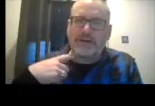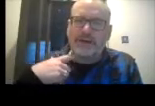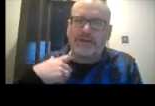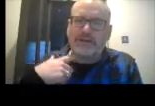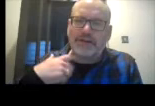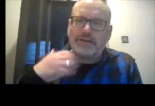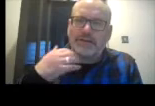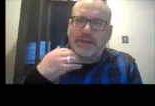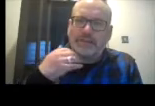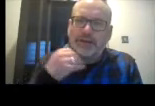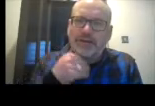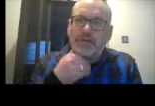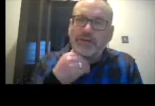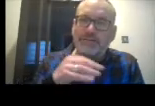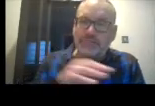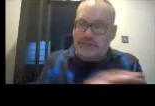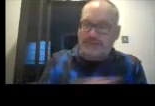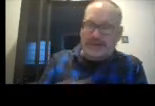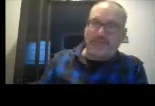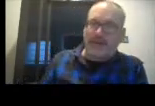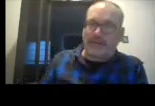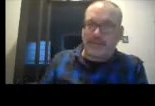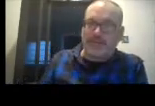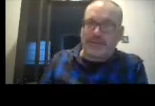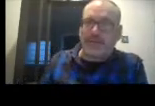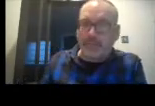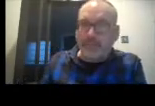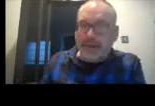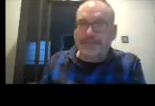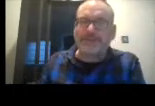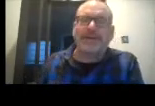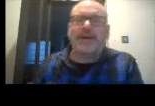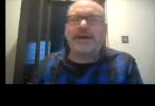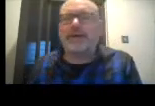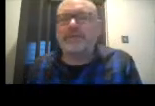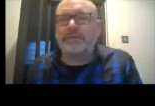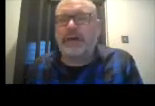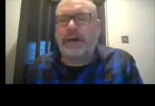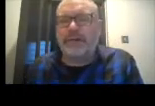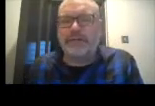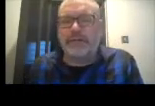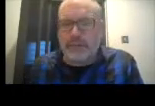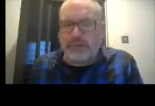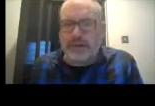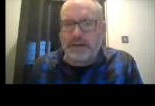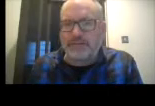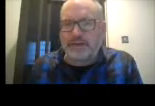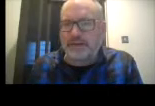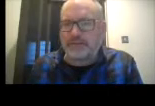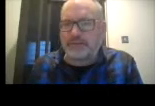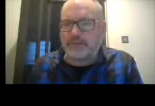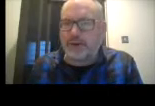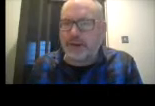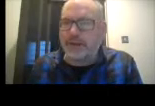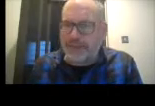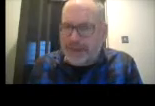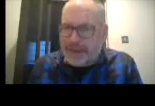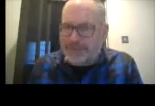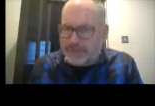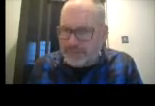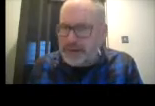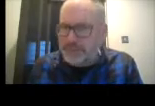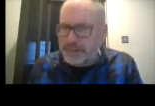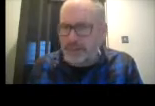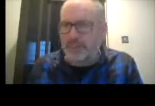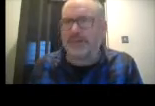tricolour outside Kilmainham Jail Courthouse, which is now part of the museum complex. We have the rainbow flag flying for Pride. And again,